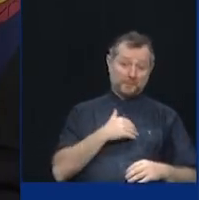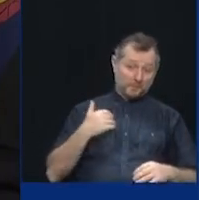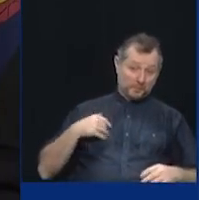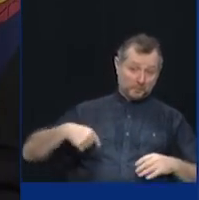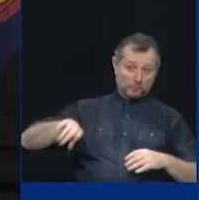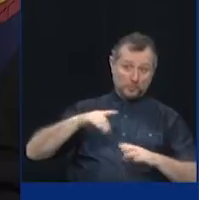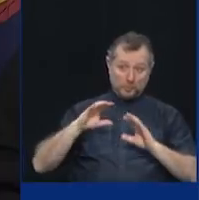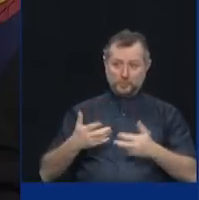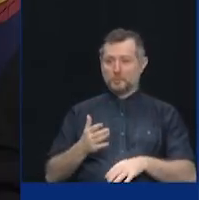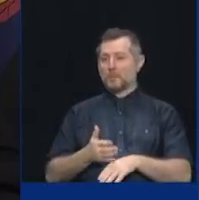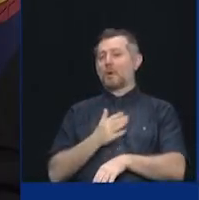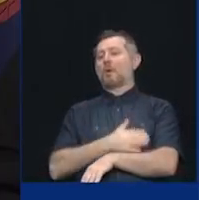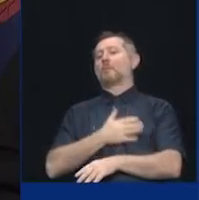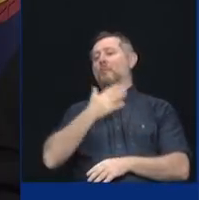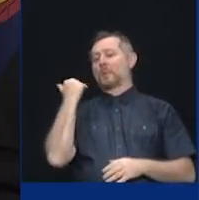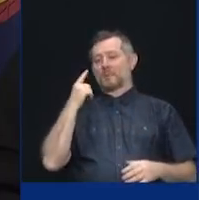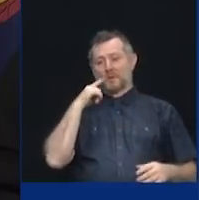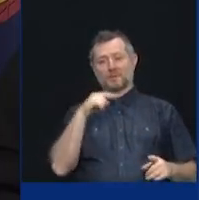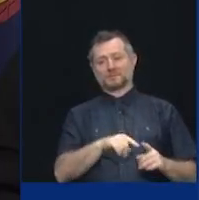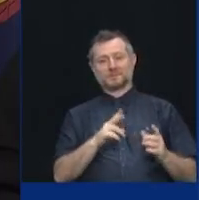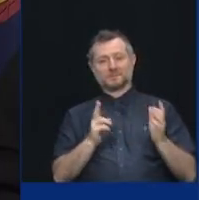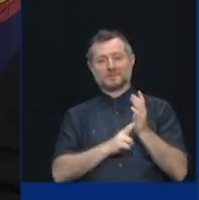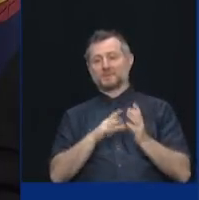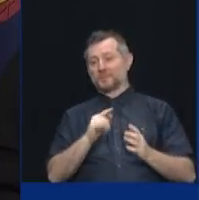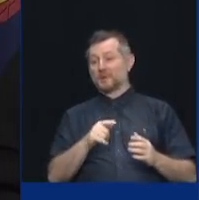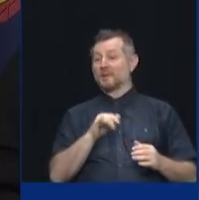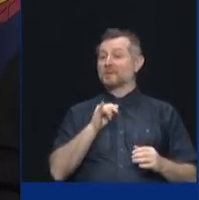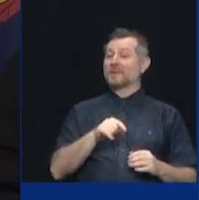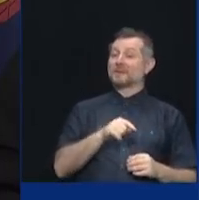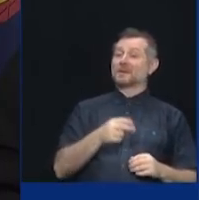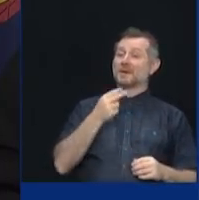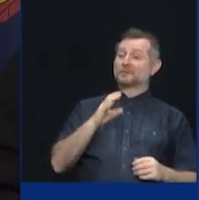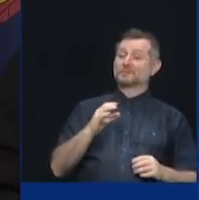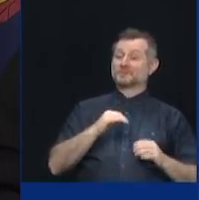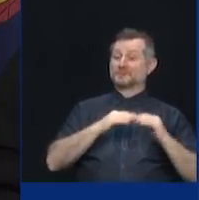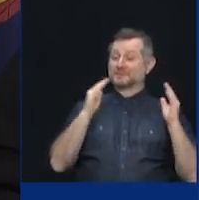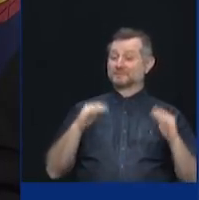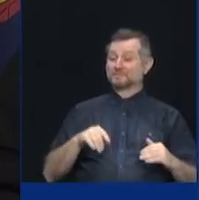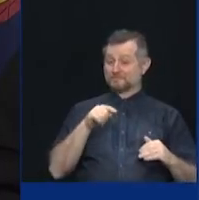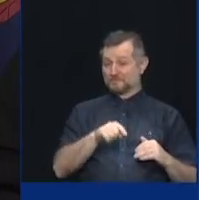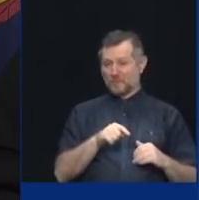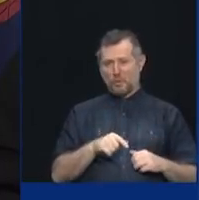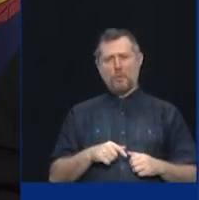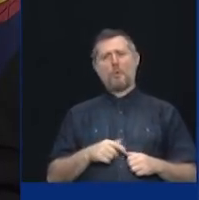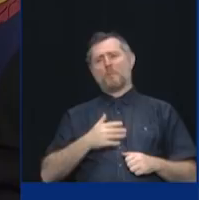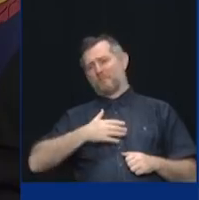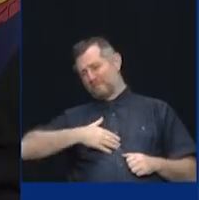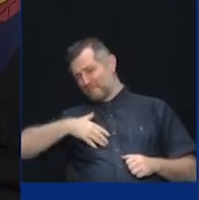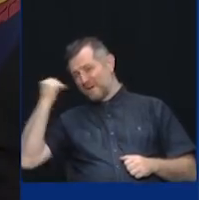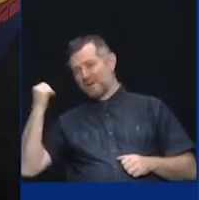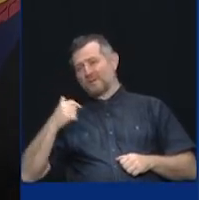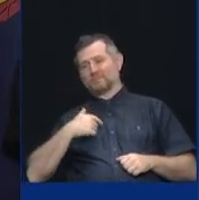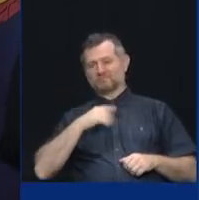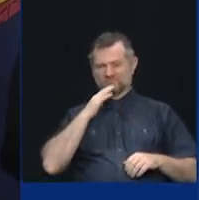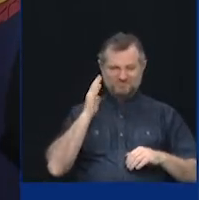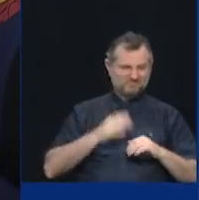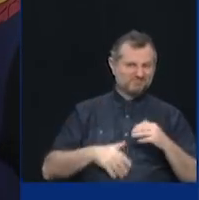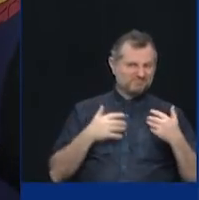and the healthcare system in this state is the better for it, and we got it done. Congratulations. Let's sign the